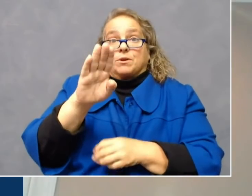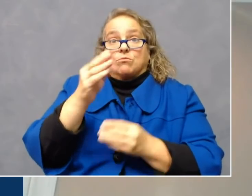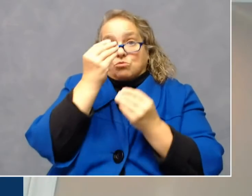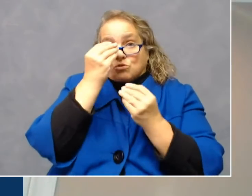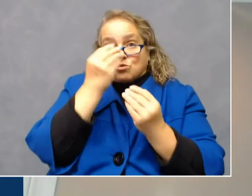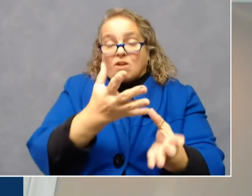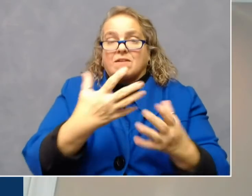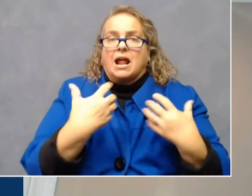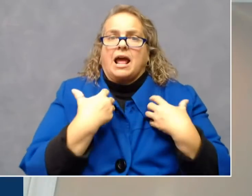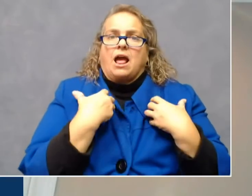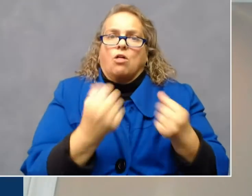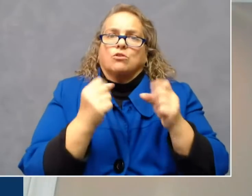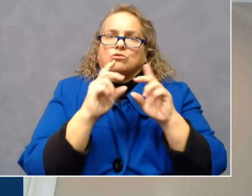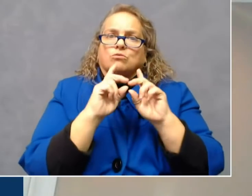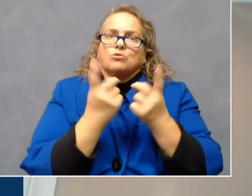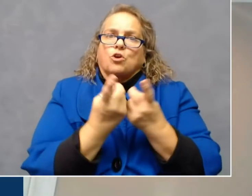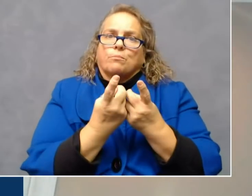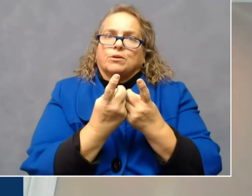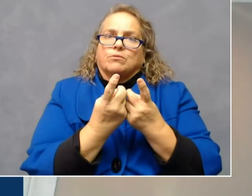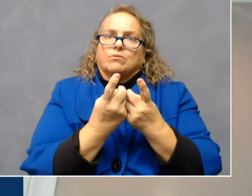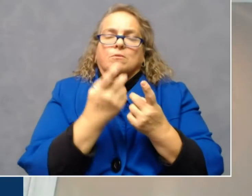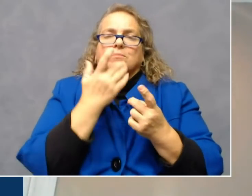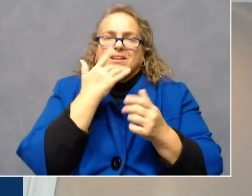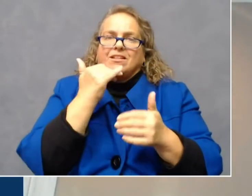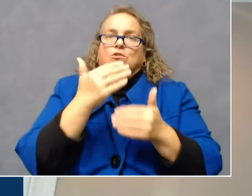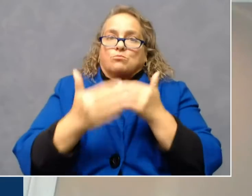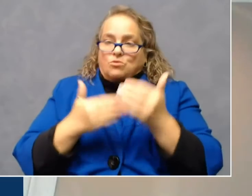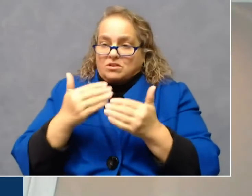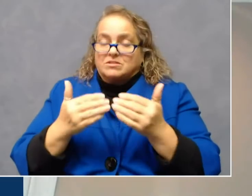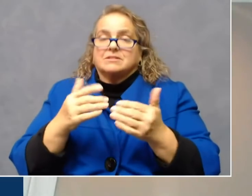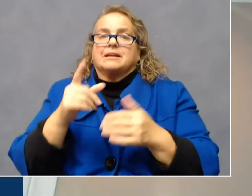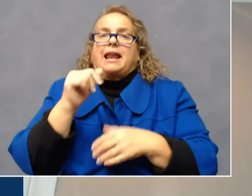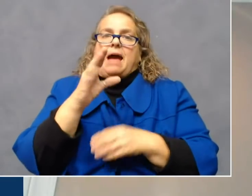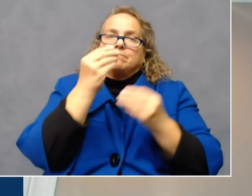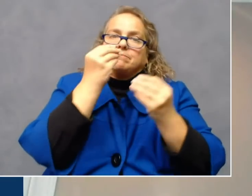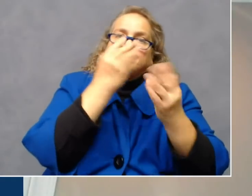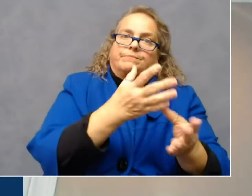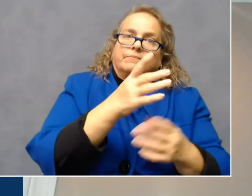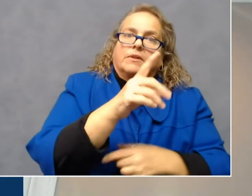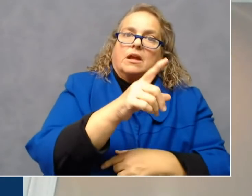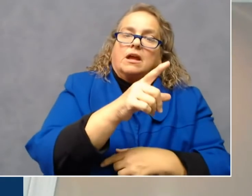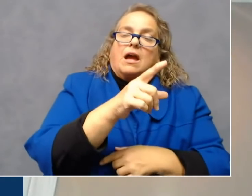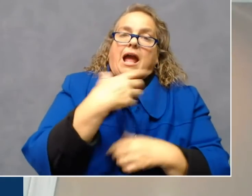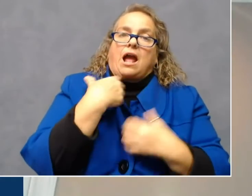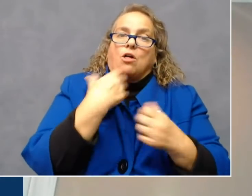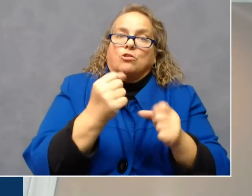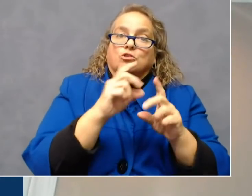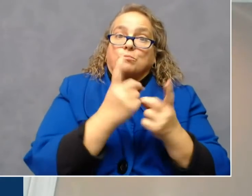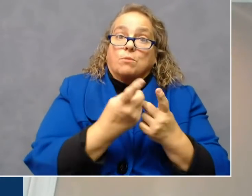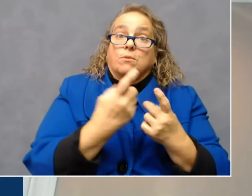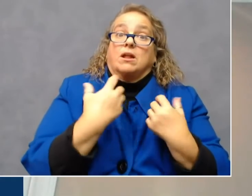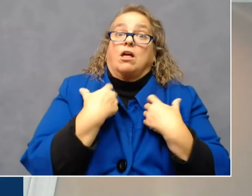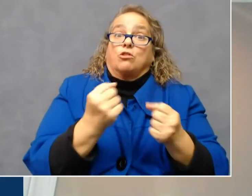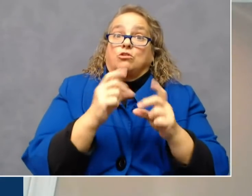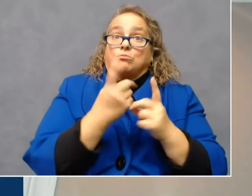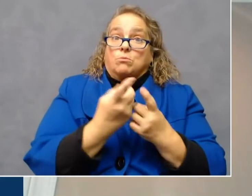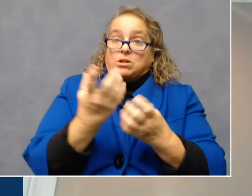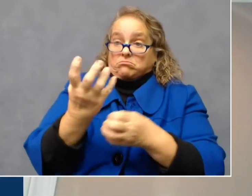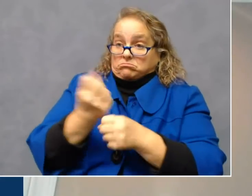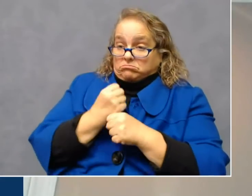It goes through a process to get there, but that's what happens. Once that occurs, a